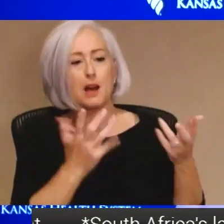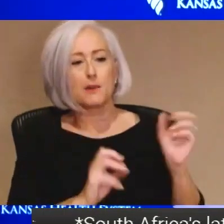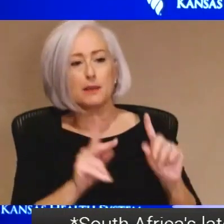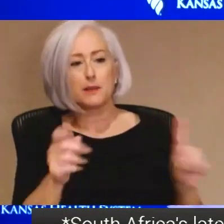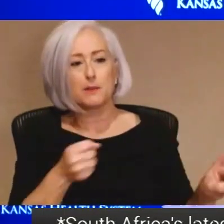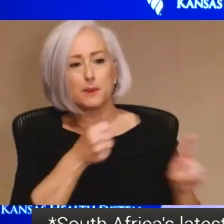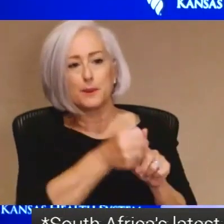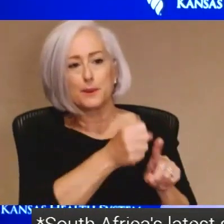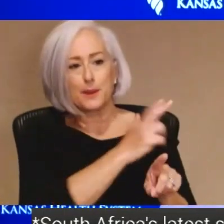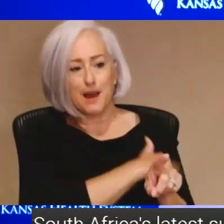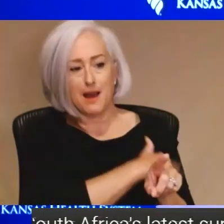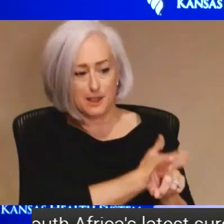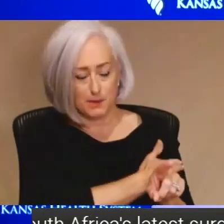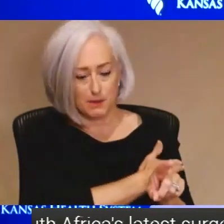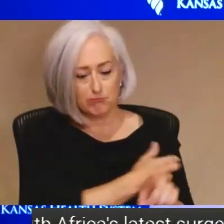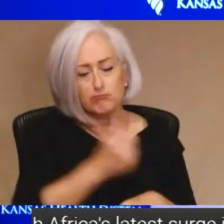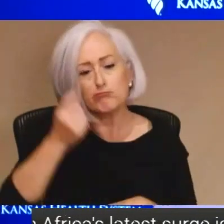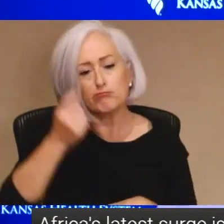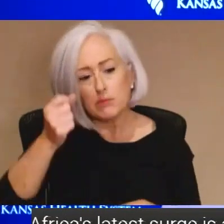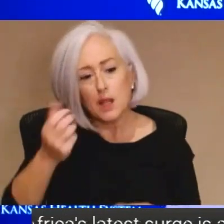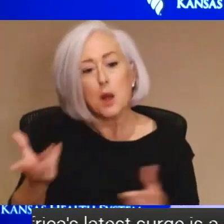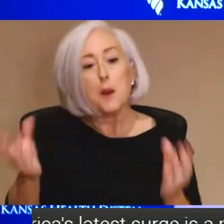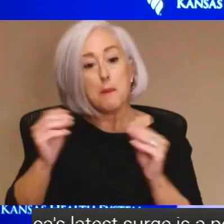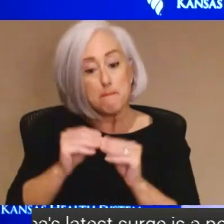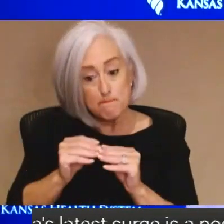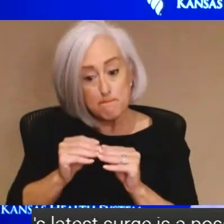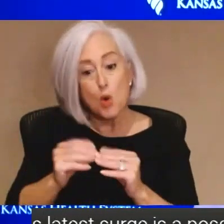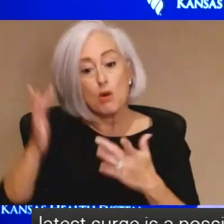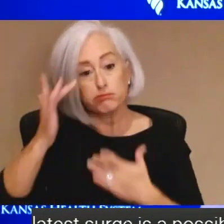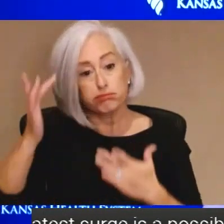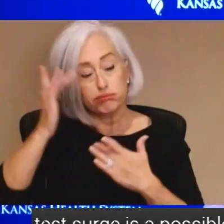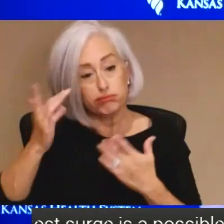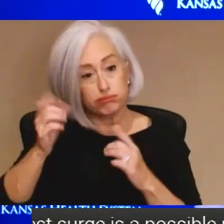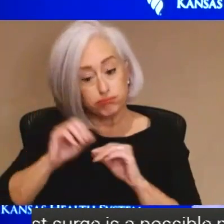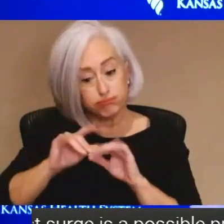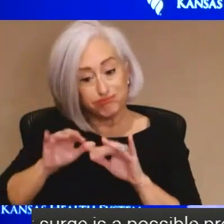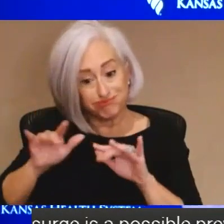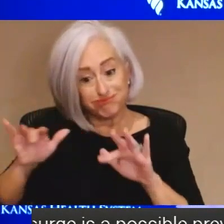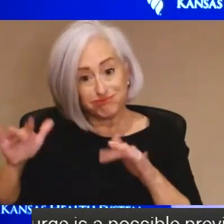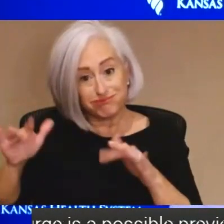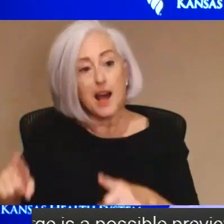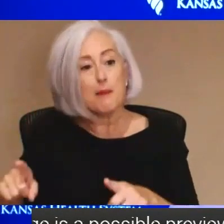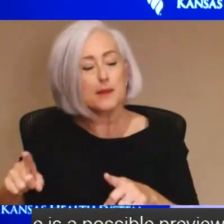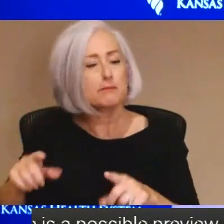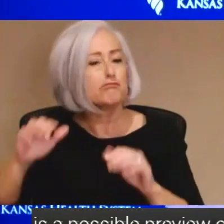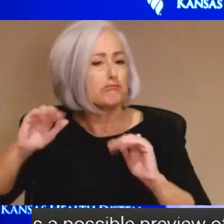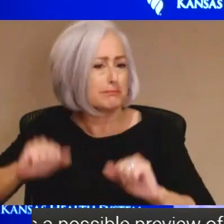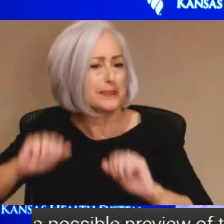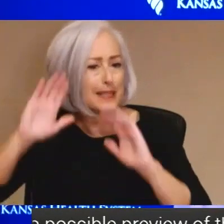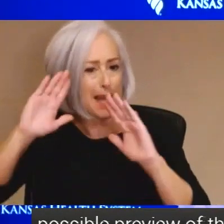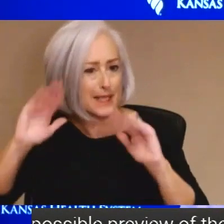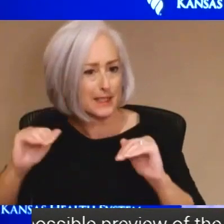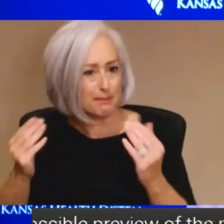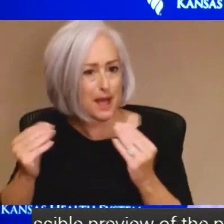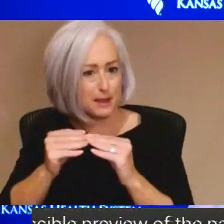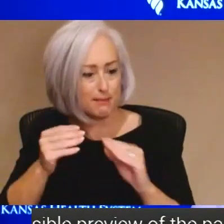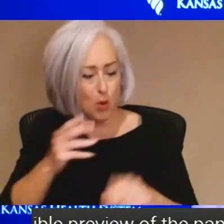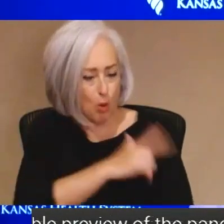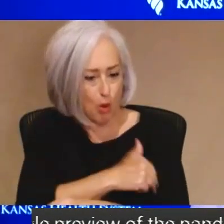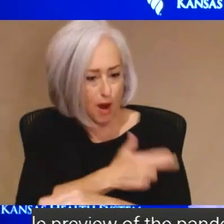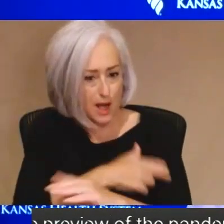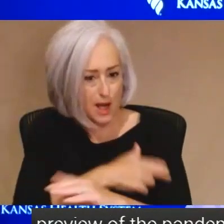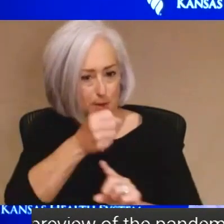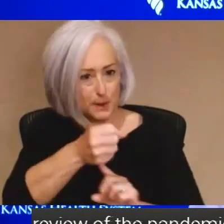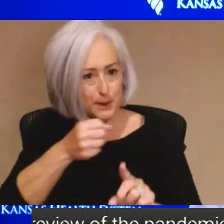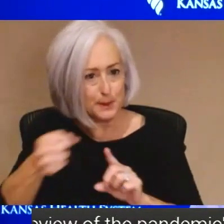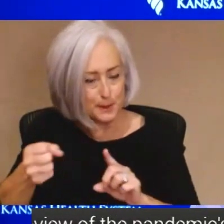hospitalization increase. So I think it is different. I think it's too early to say exactly what's going to happen. But we know the virus is out there circulating. It